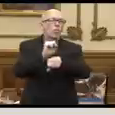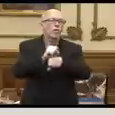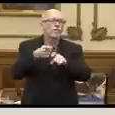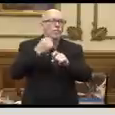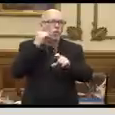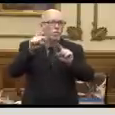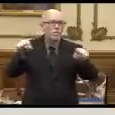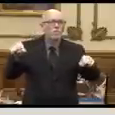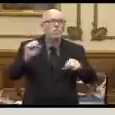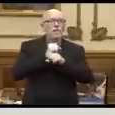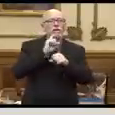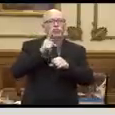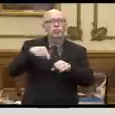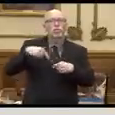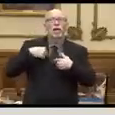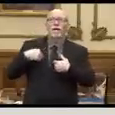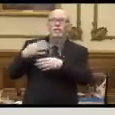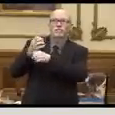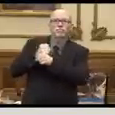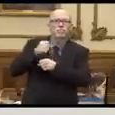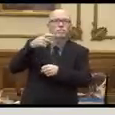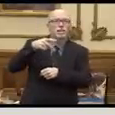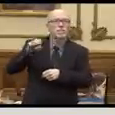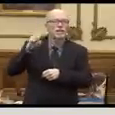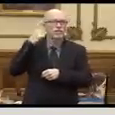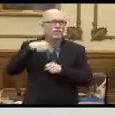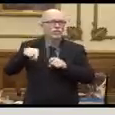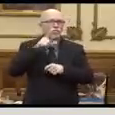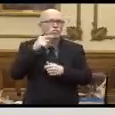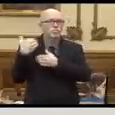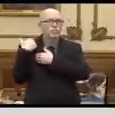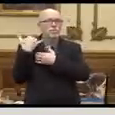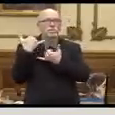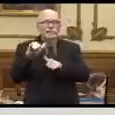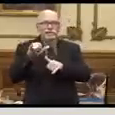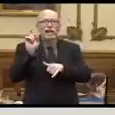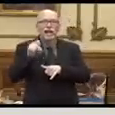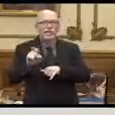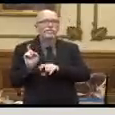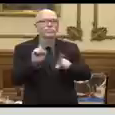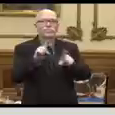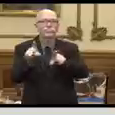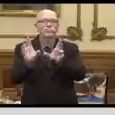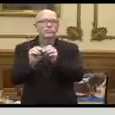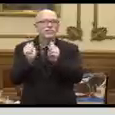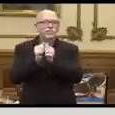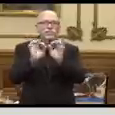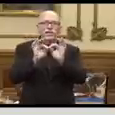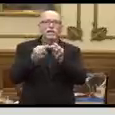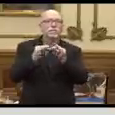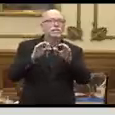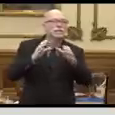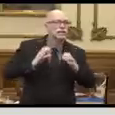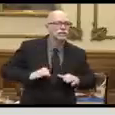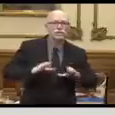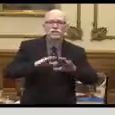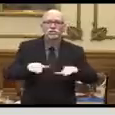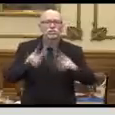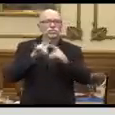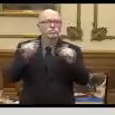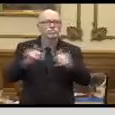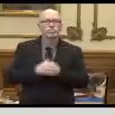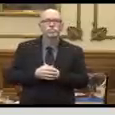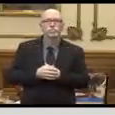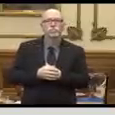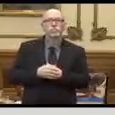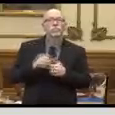steps to secure personal protective equipment for those whose responsibilities still require them to meet with clients face-to-face. In an effort to